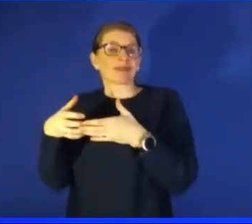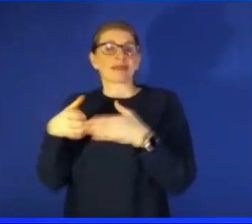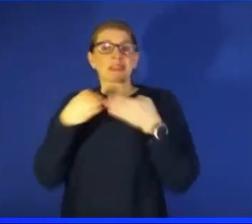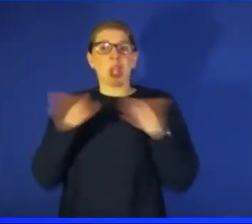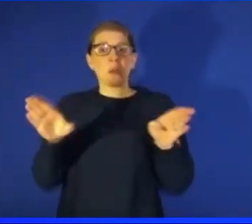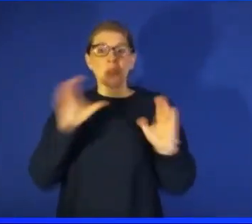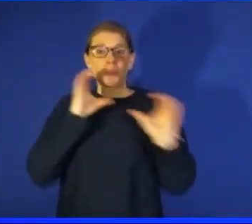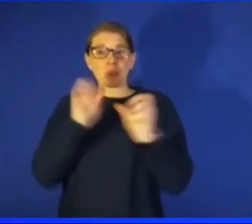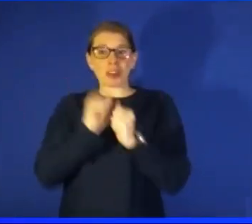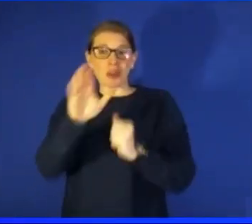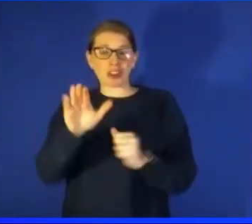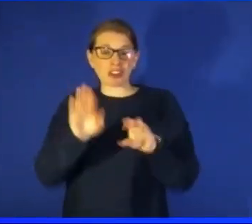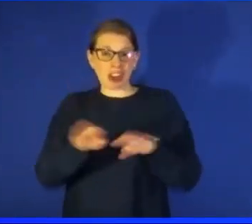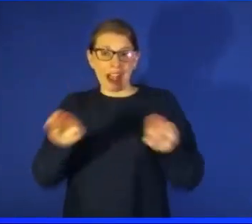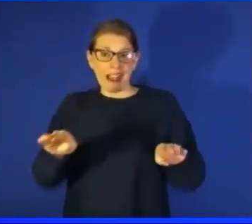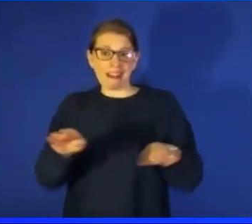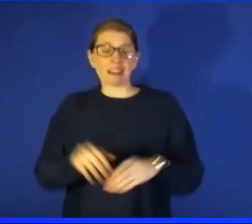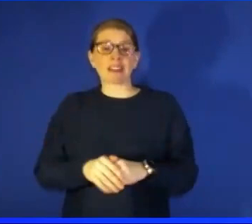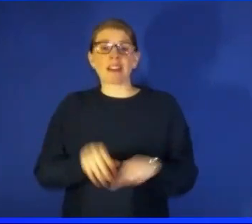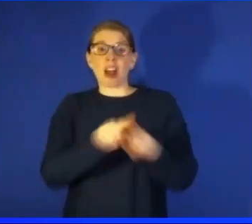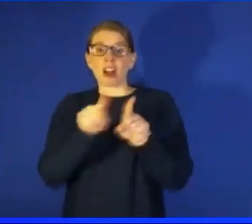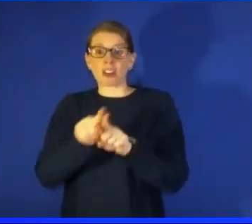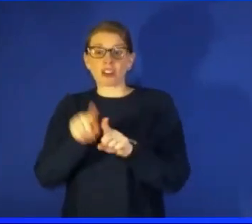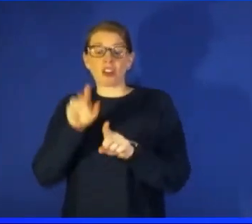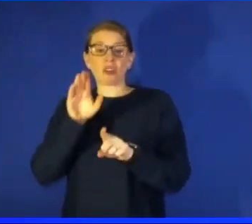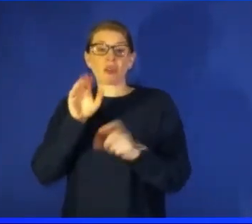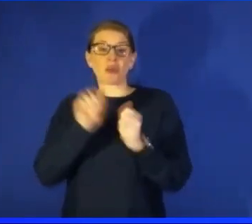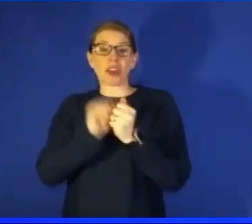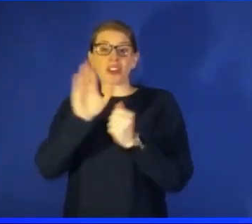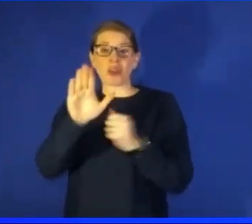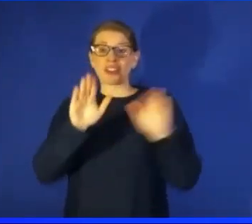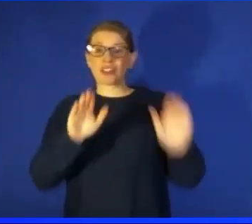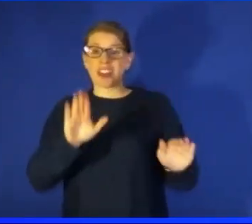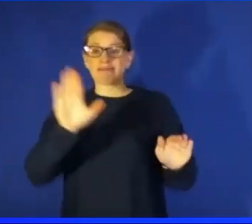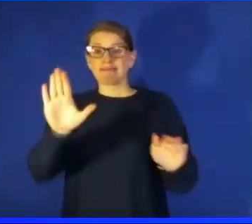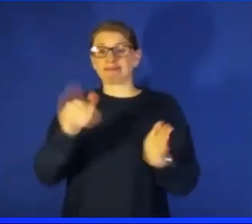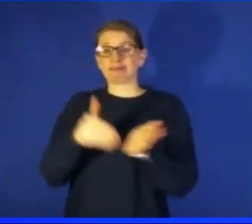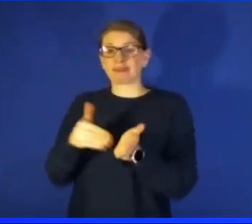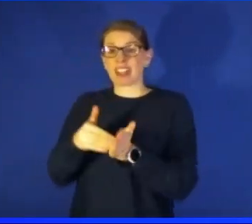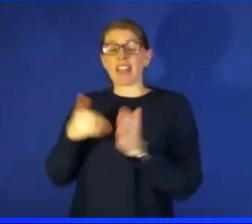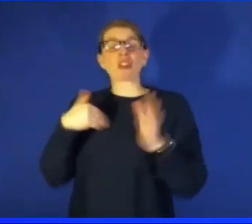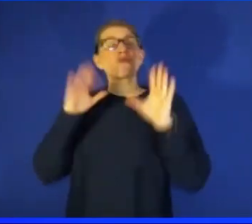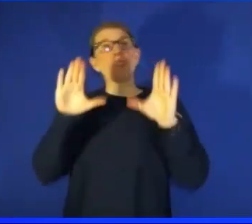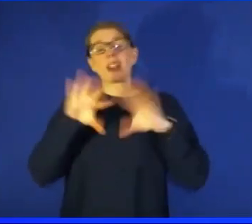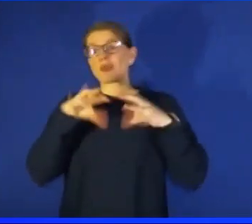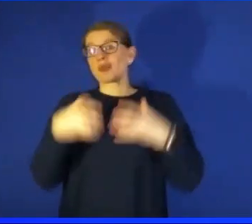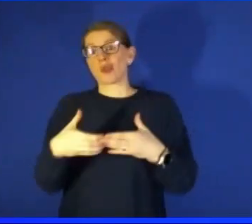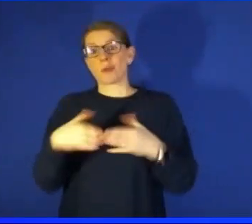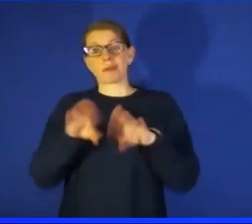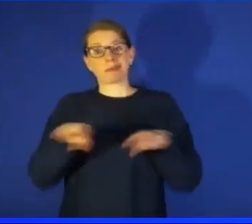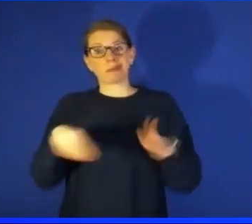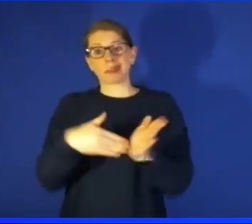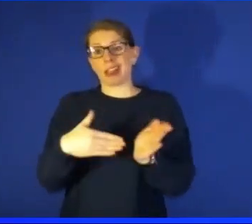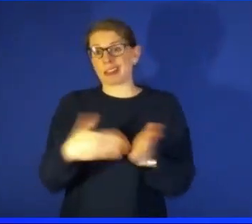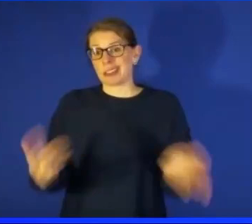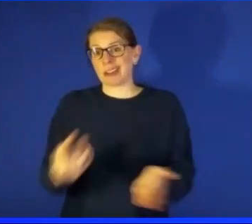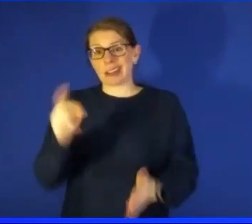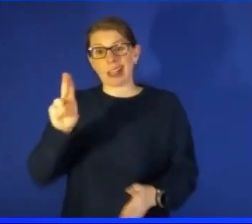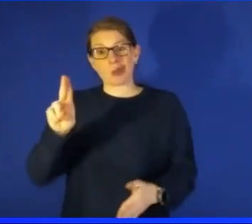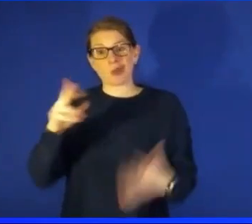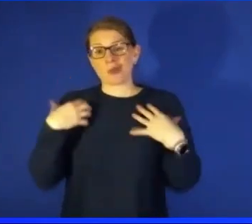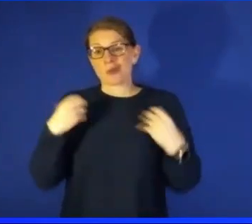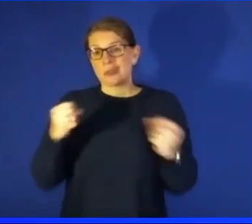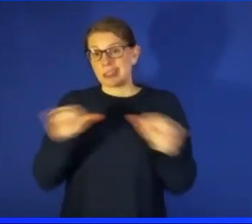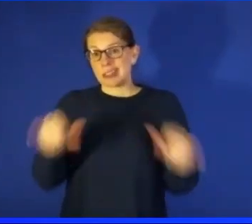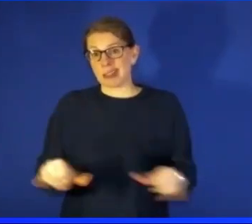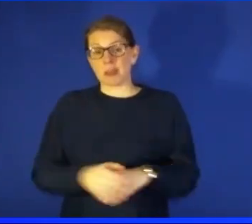your child and your child's pediatrician. We have a great group of pediatricians here at the University of Kansas Health Systems and a great group of